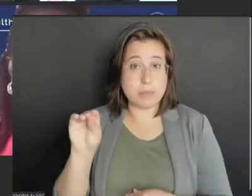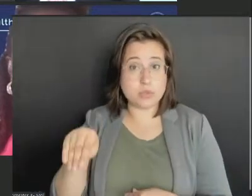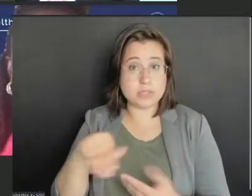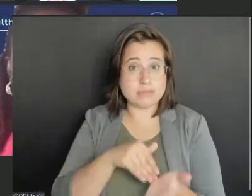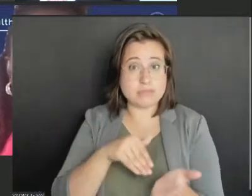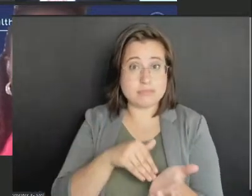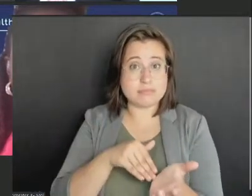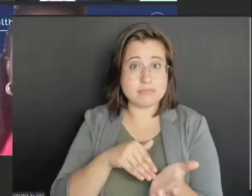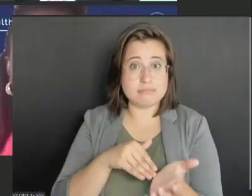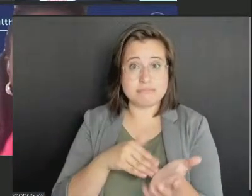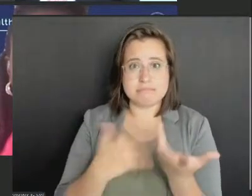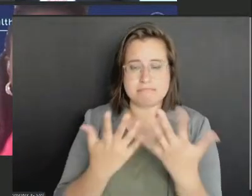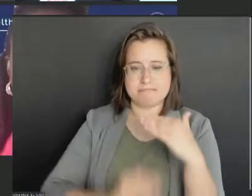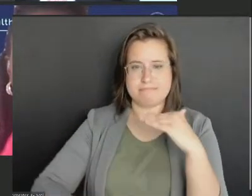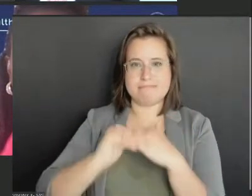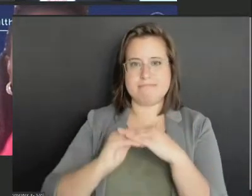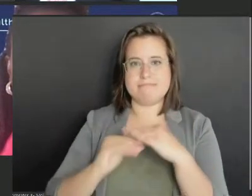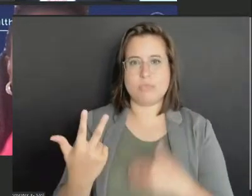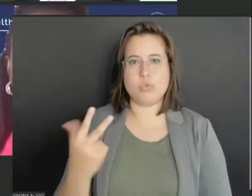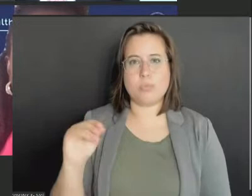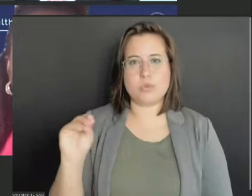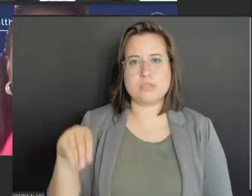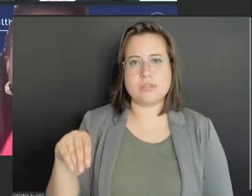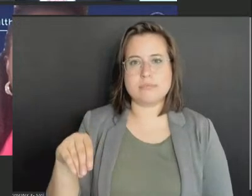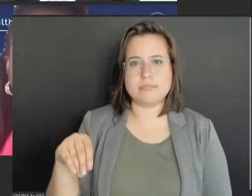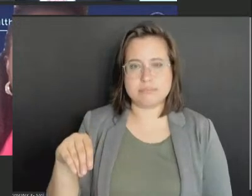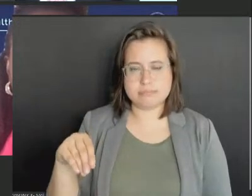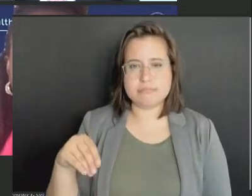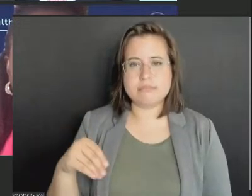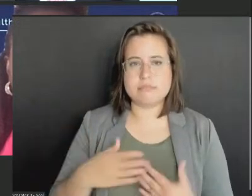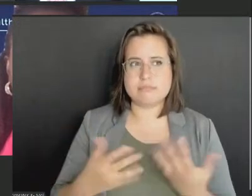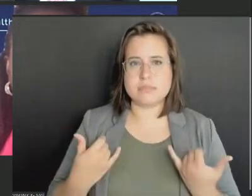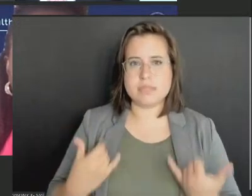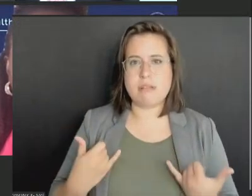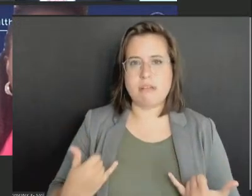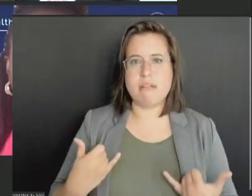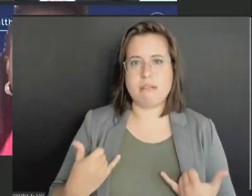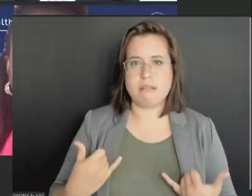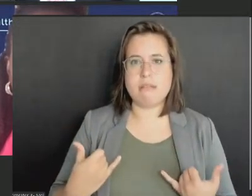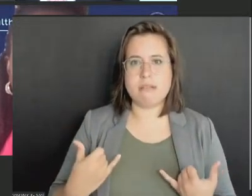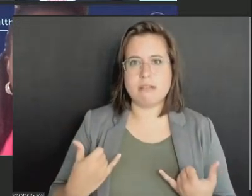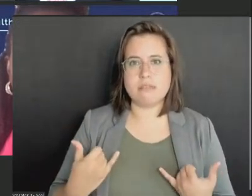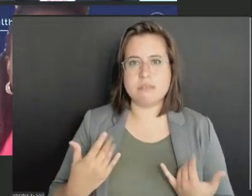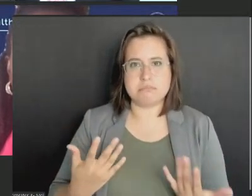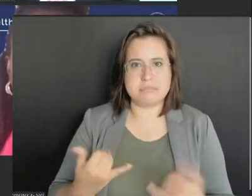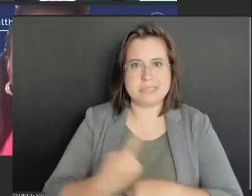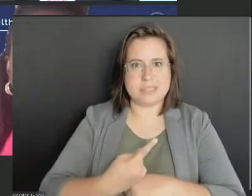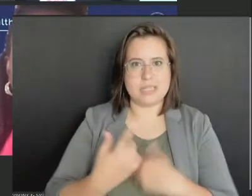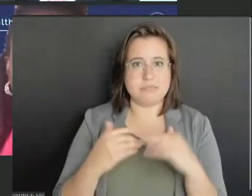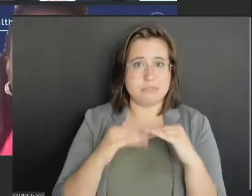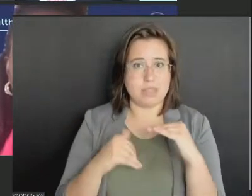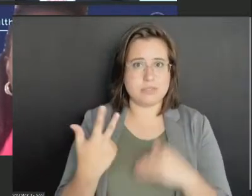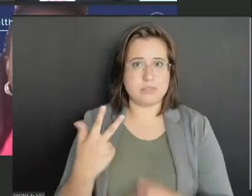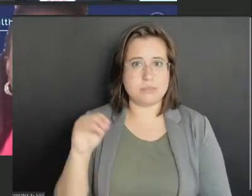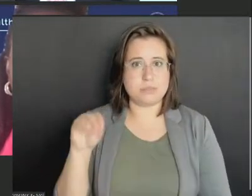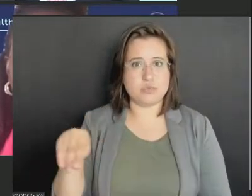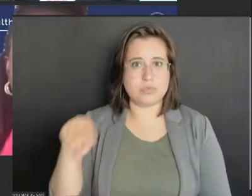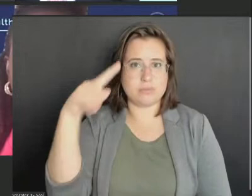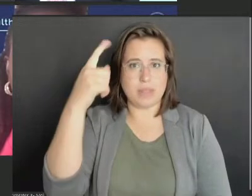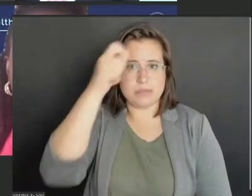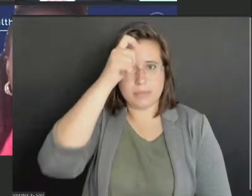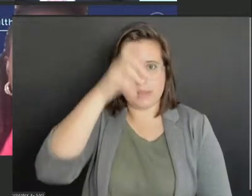3%. And even today, as I sit and speak with you, less than 3% of Black physicians are Black males, for